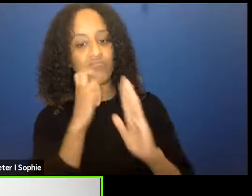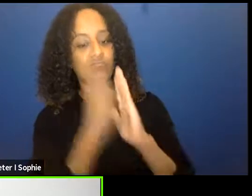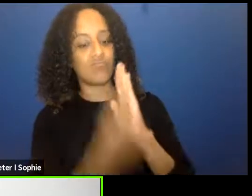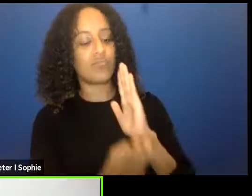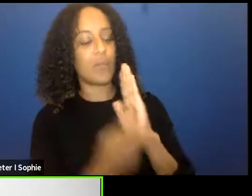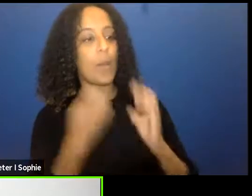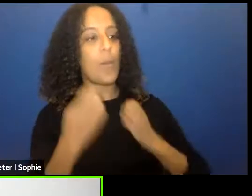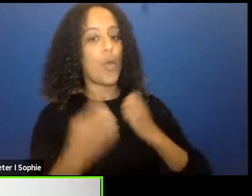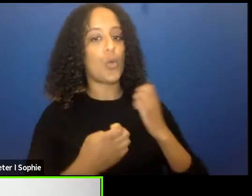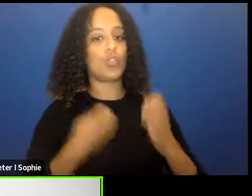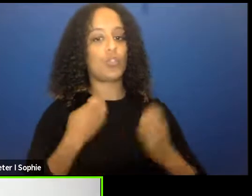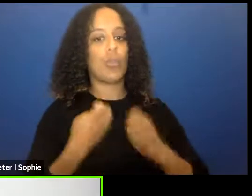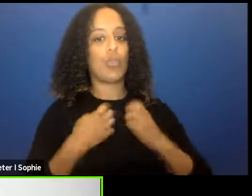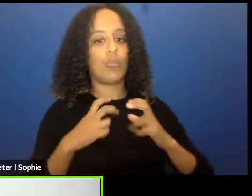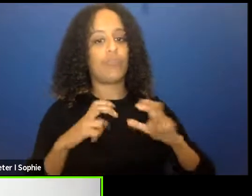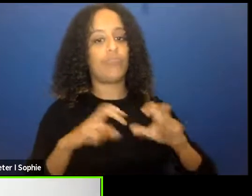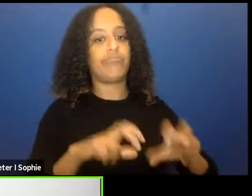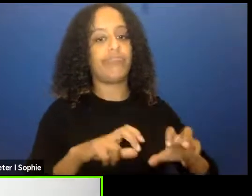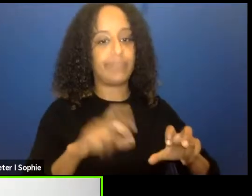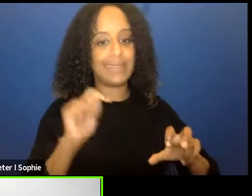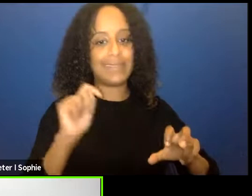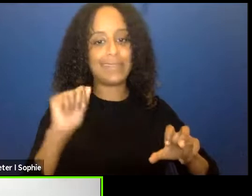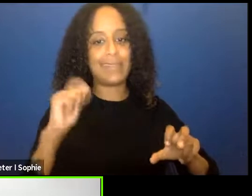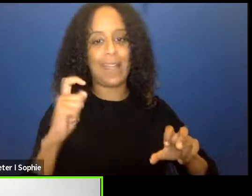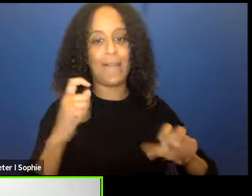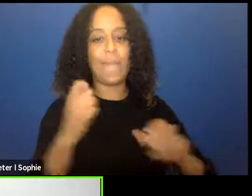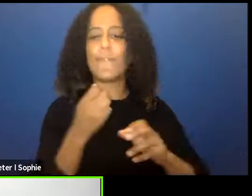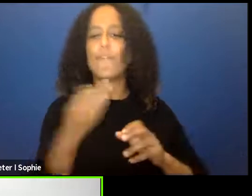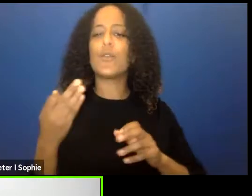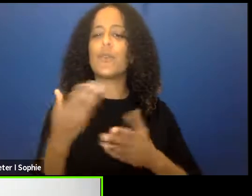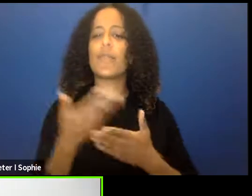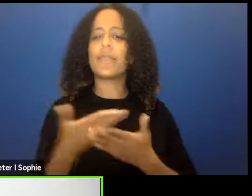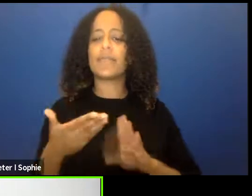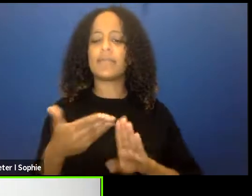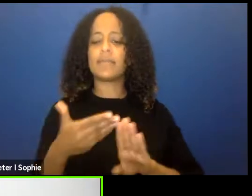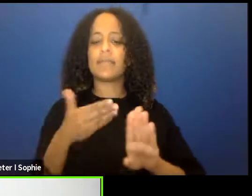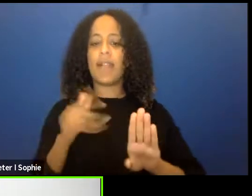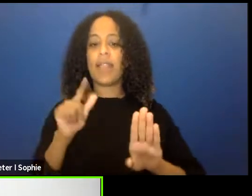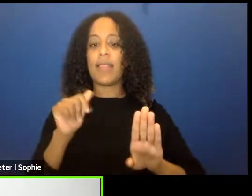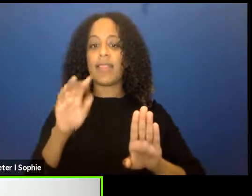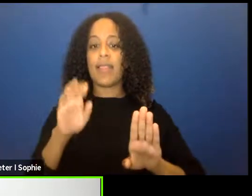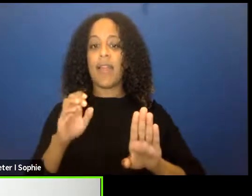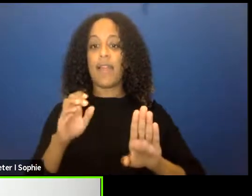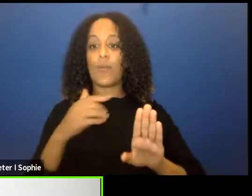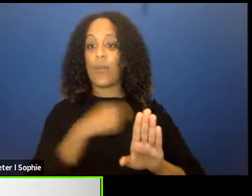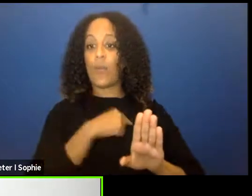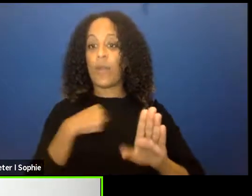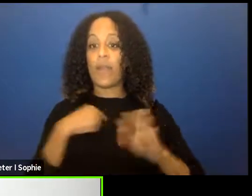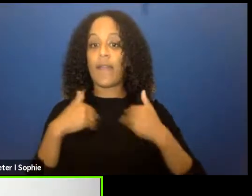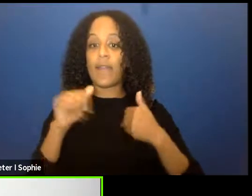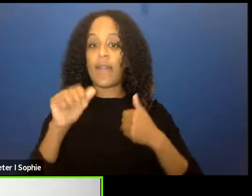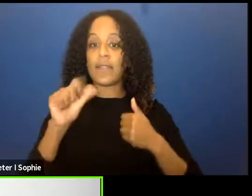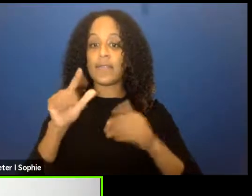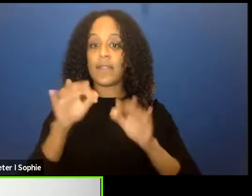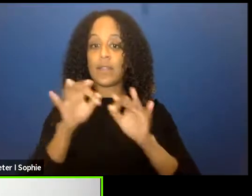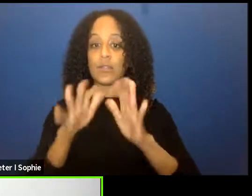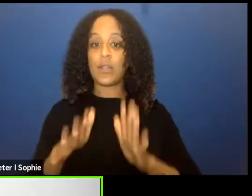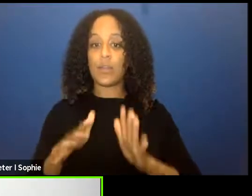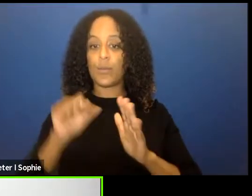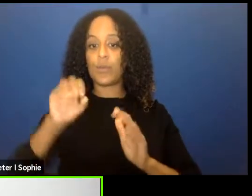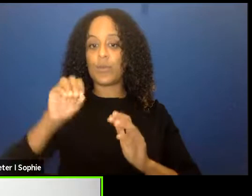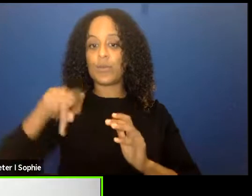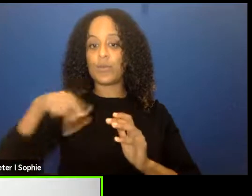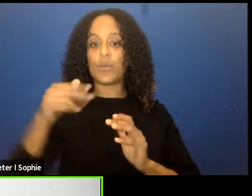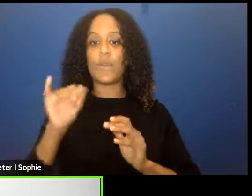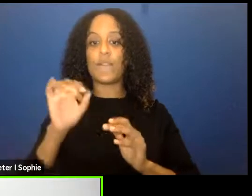tax is in just a moment. Just a few logistics for our live audience. As on screen, we have an ASL interpreter, Sophie, today.